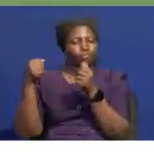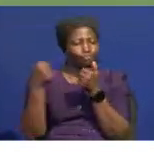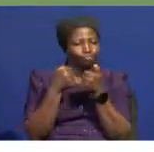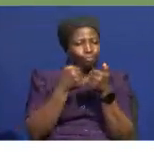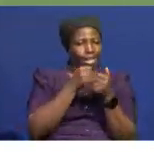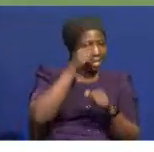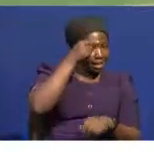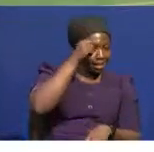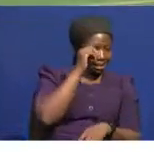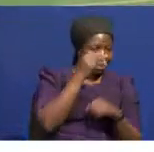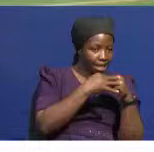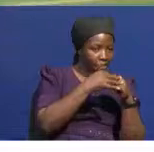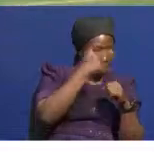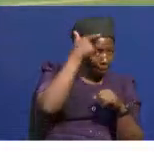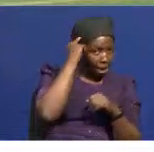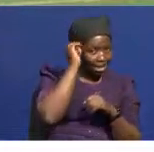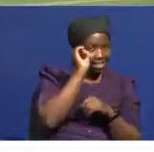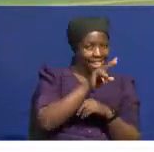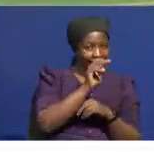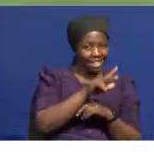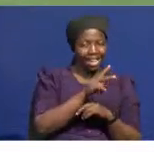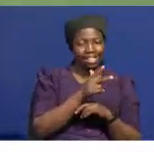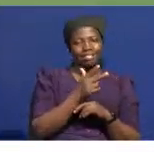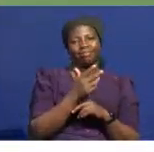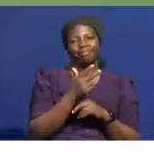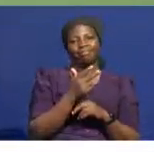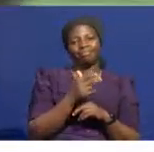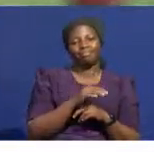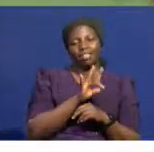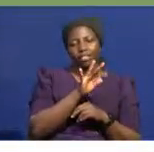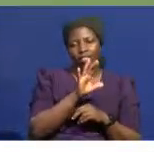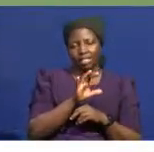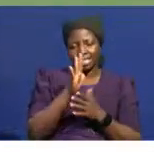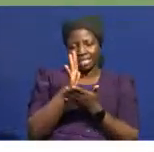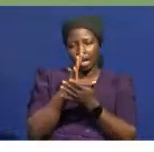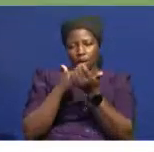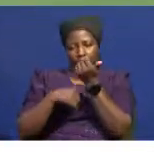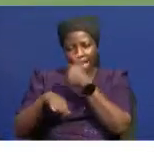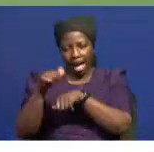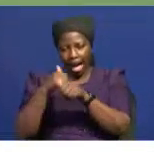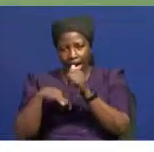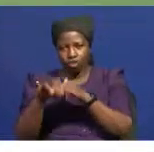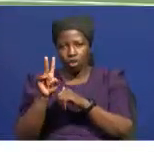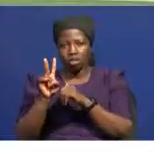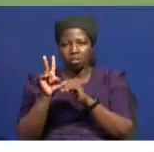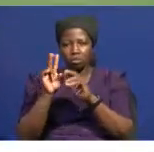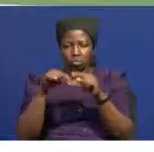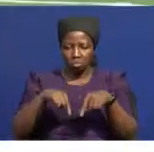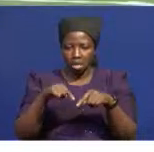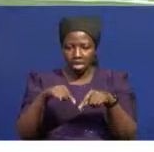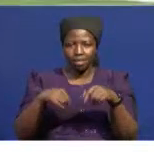Stars host Azad FC. Some of the action from today's matches.